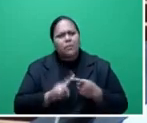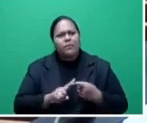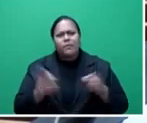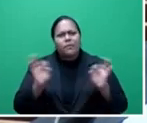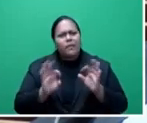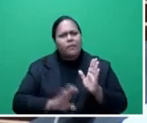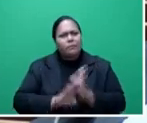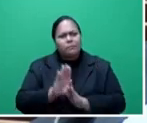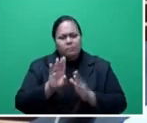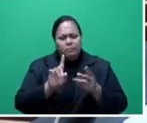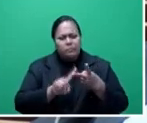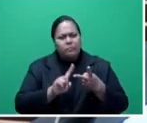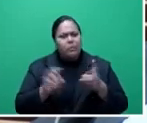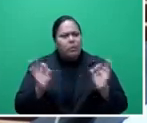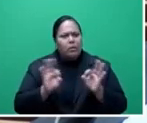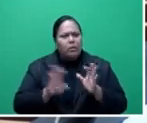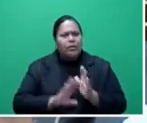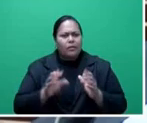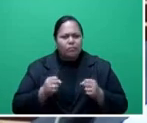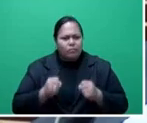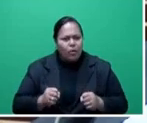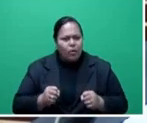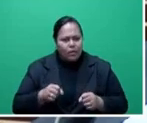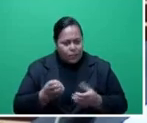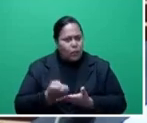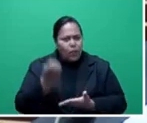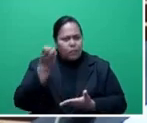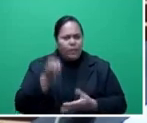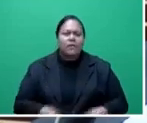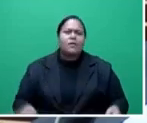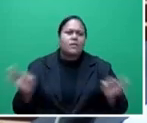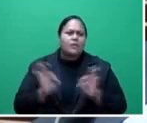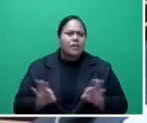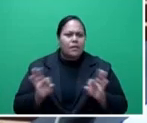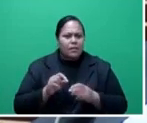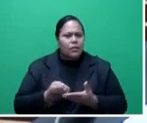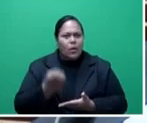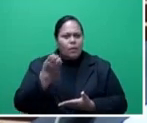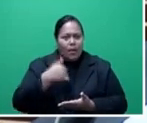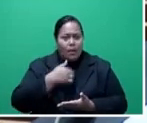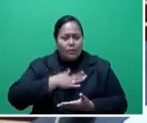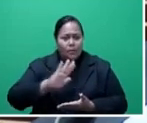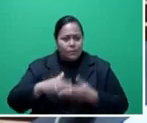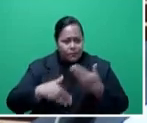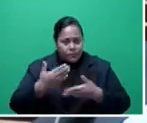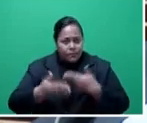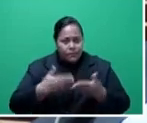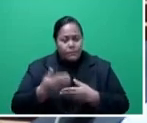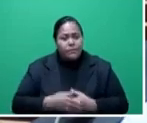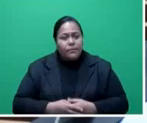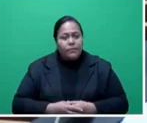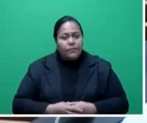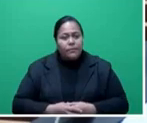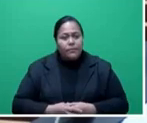no stability in our economy, there's no literally everything. And I want to point something out to him, Honourable Speaker, sir, and I'm sure the